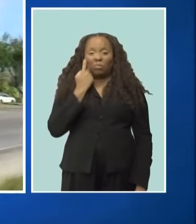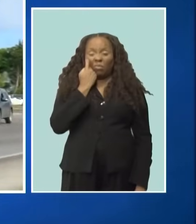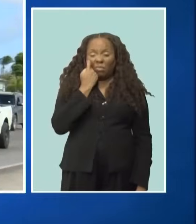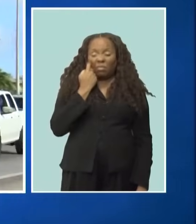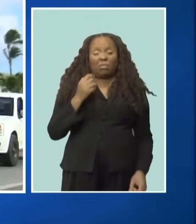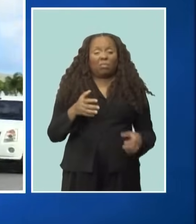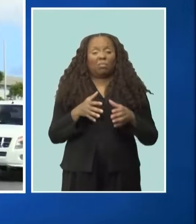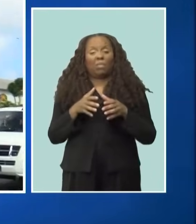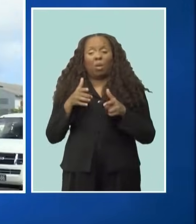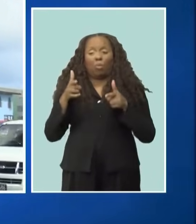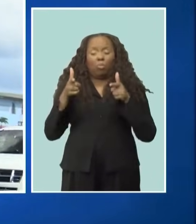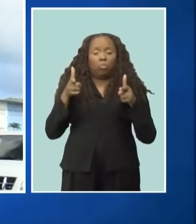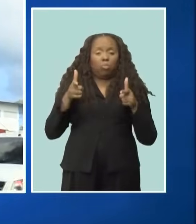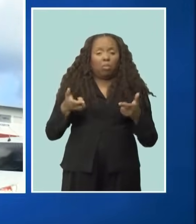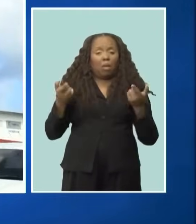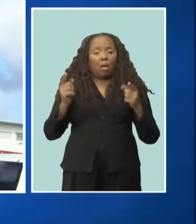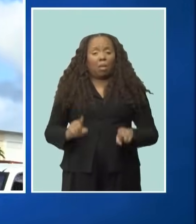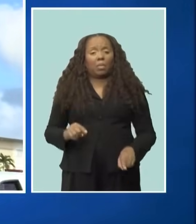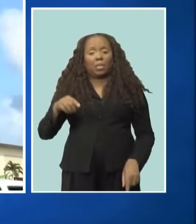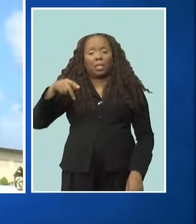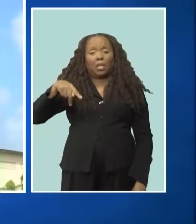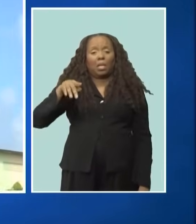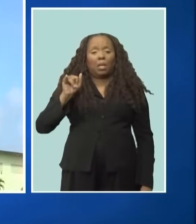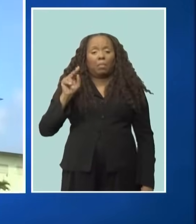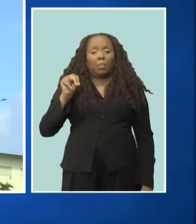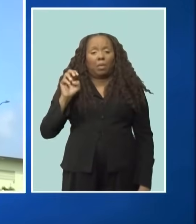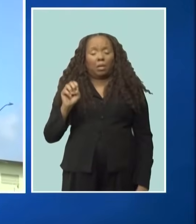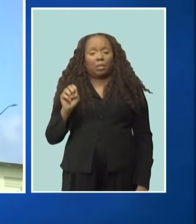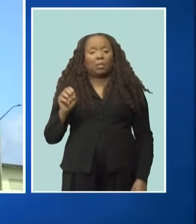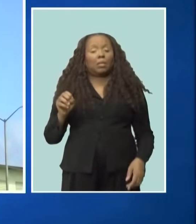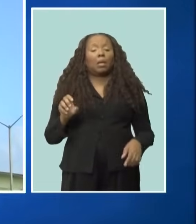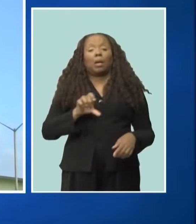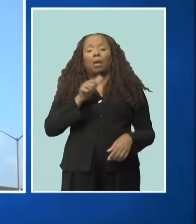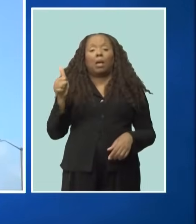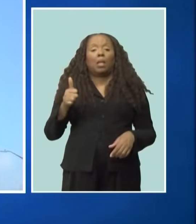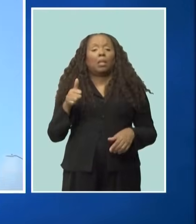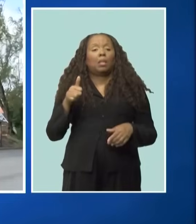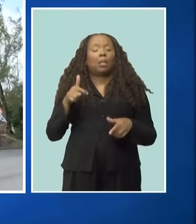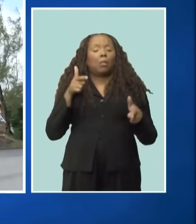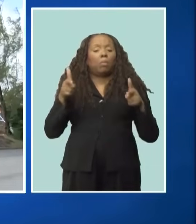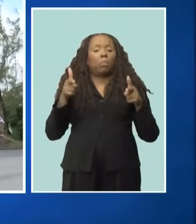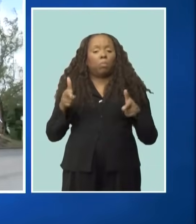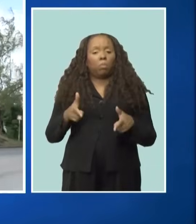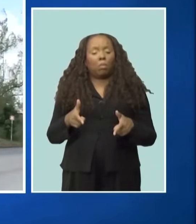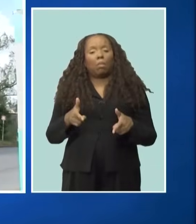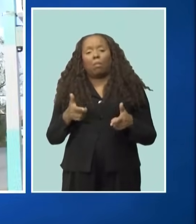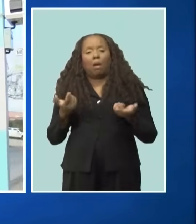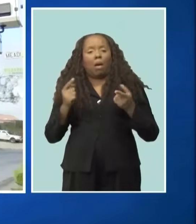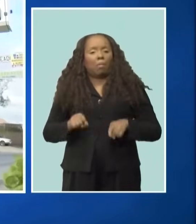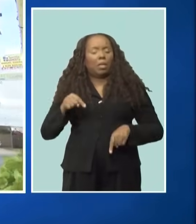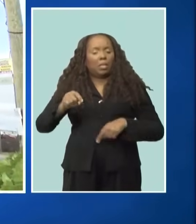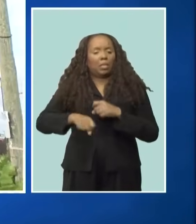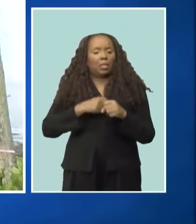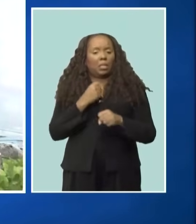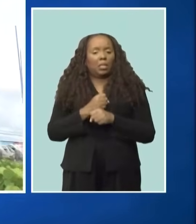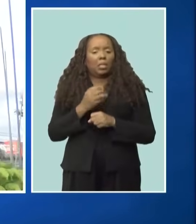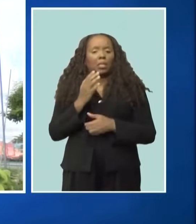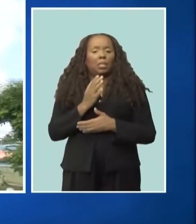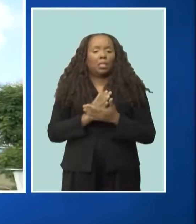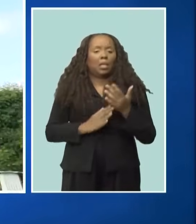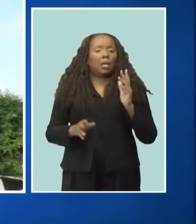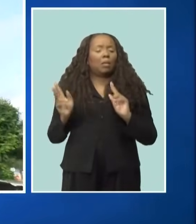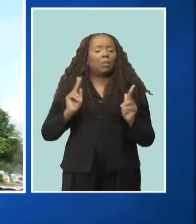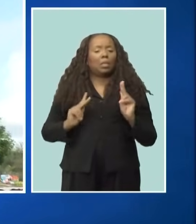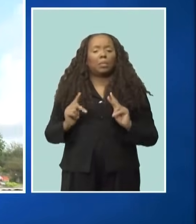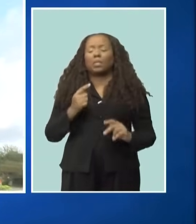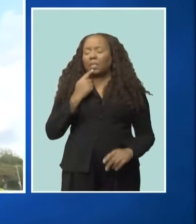shootings in recent days. A number of gun-related homicides have also occurred in the last year. Some of the residents there who spoke to